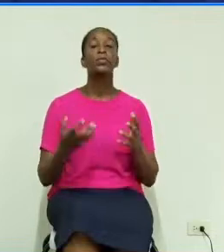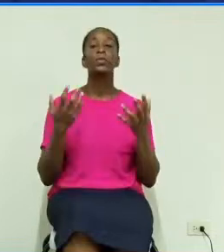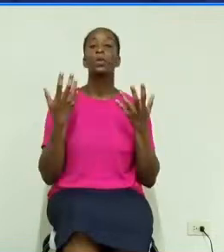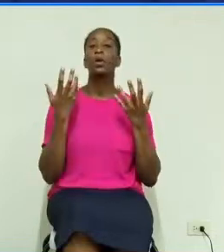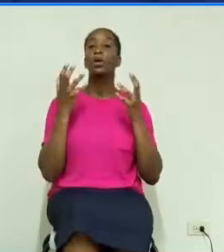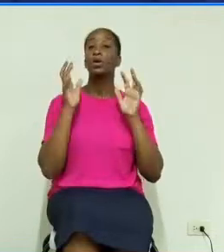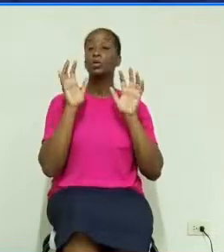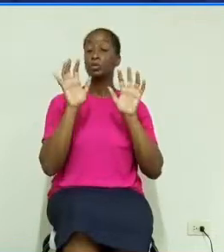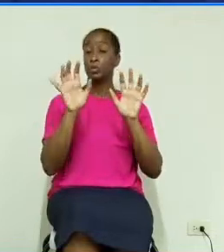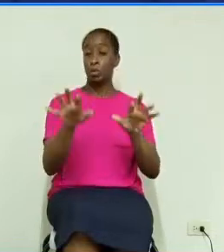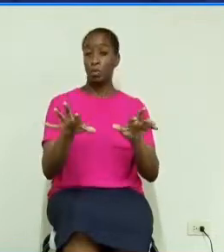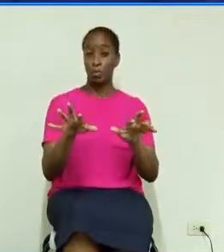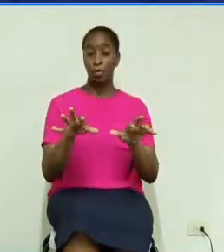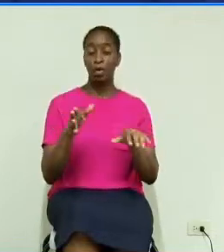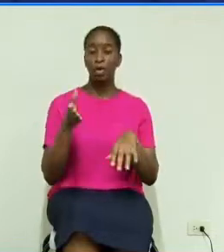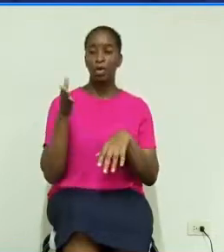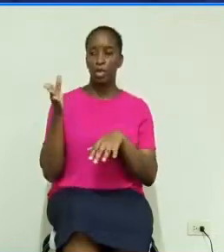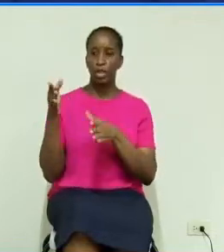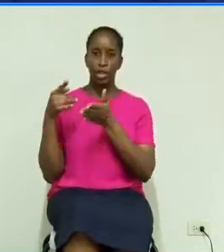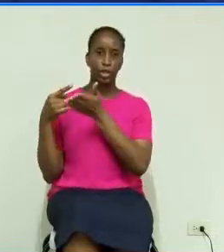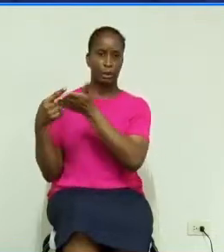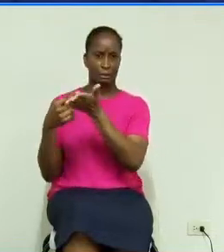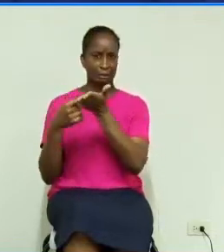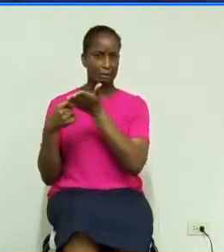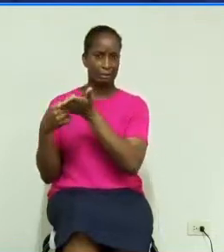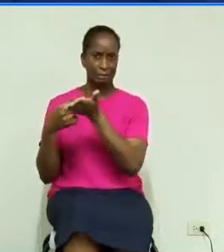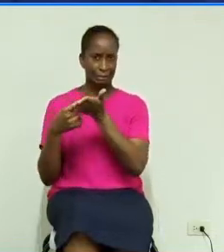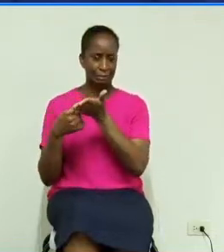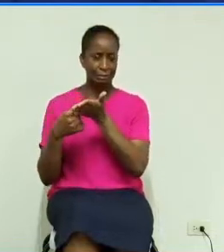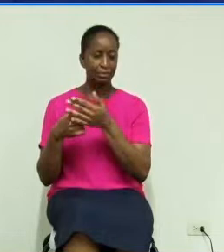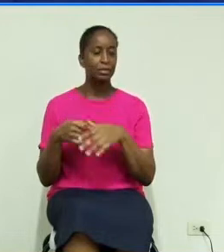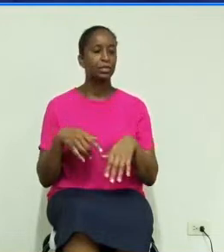presidential system, which makes it very difficult to govern.